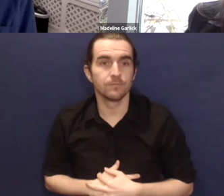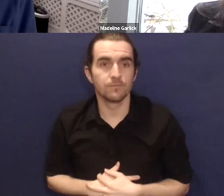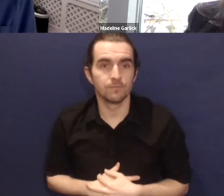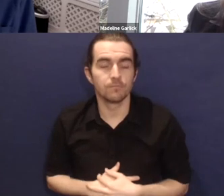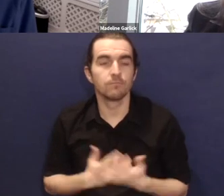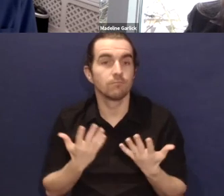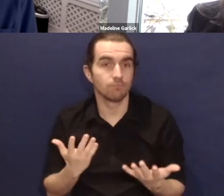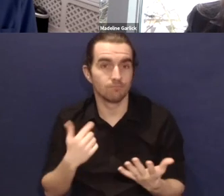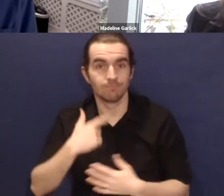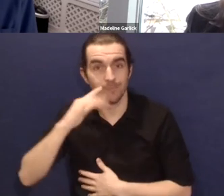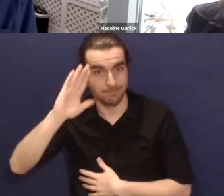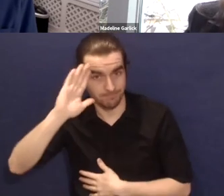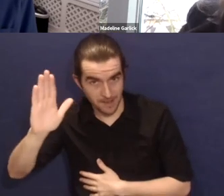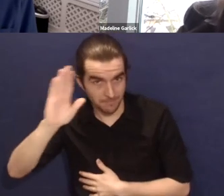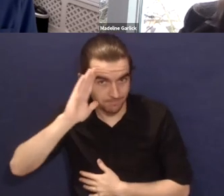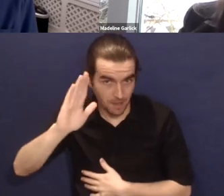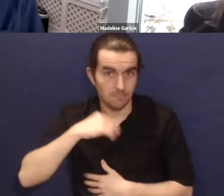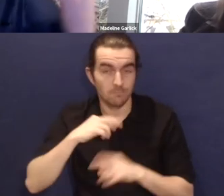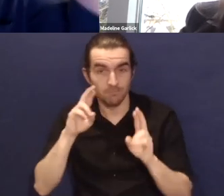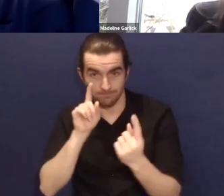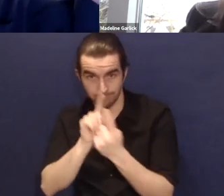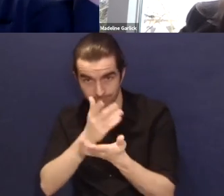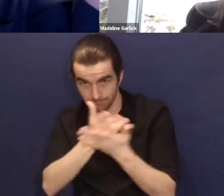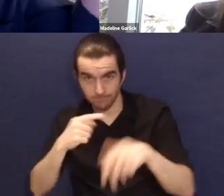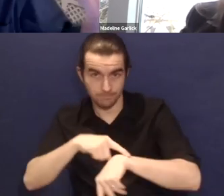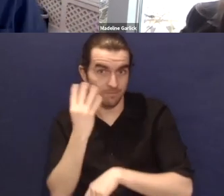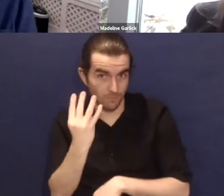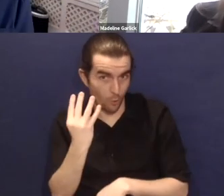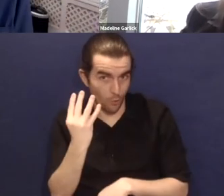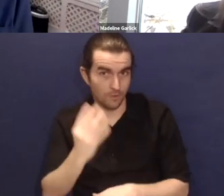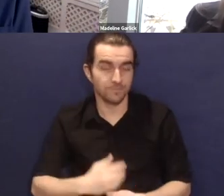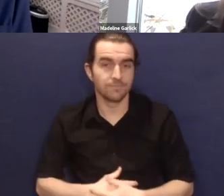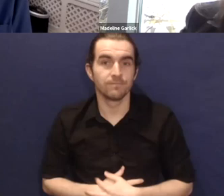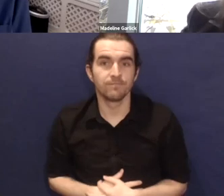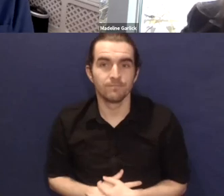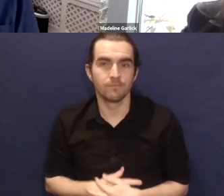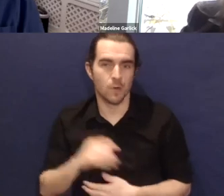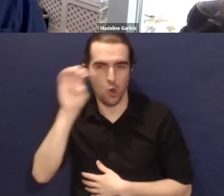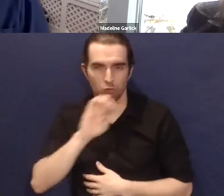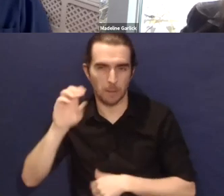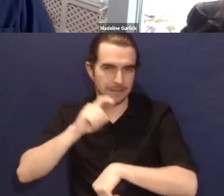Goodbye for now. Thanks to you, Jeff.